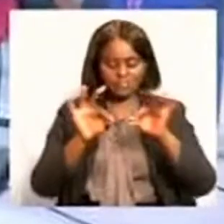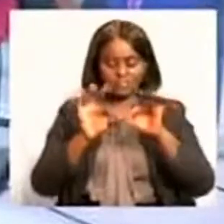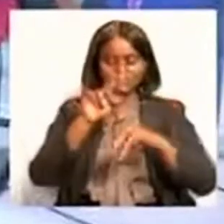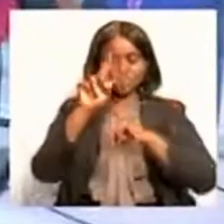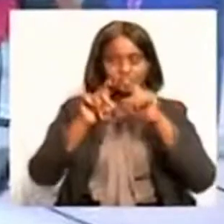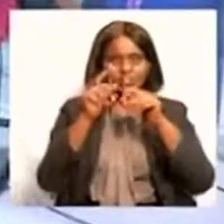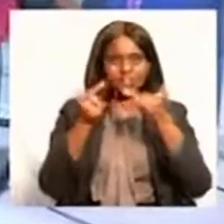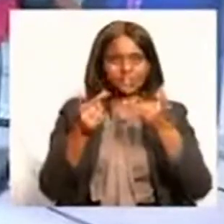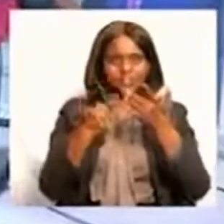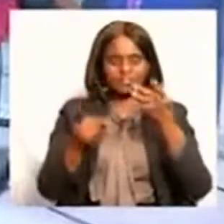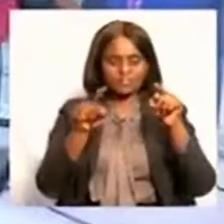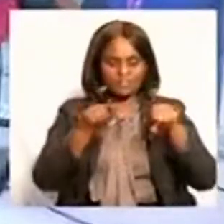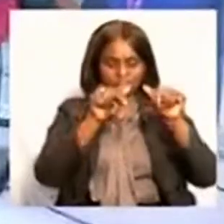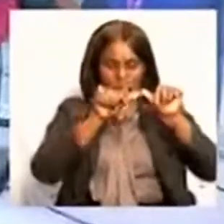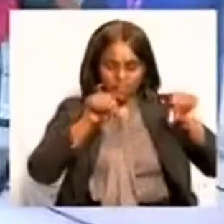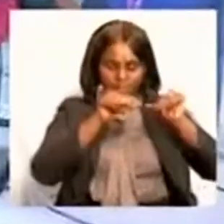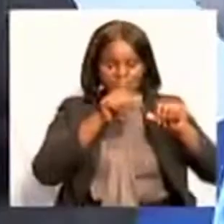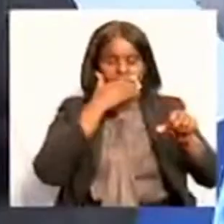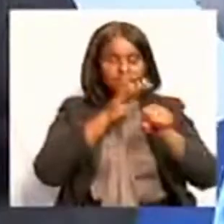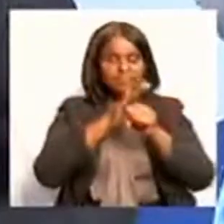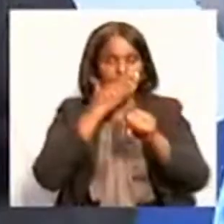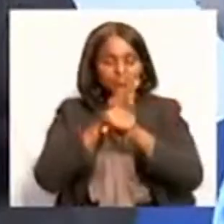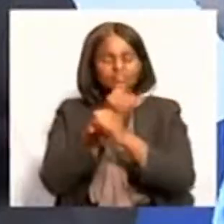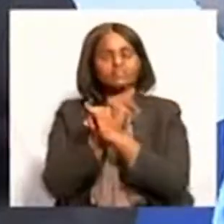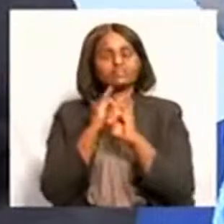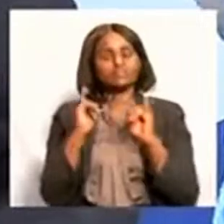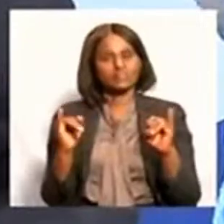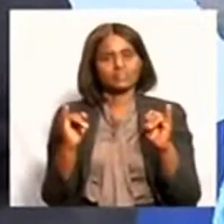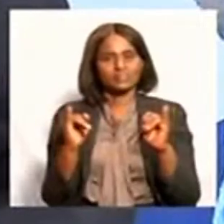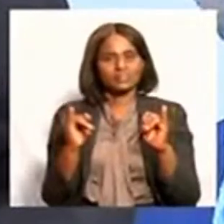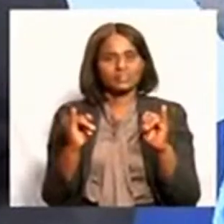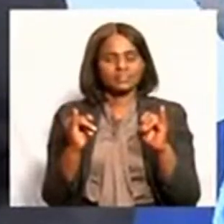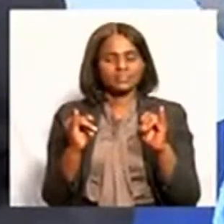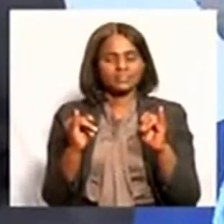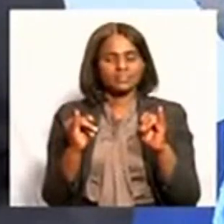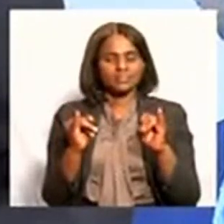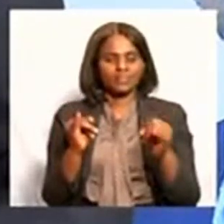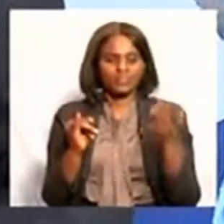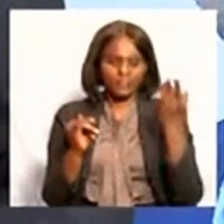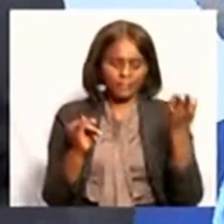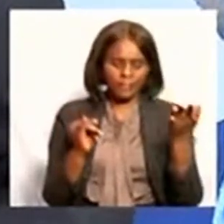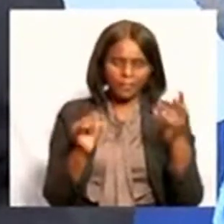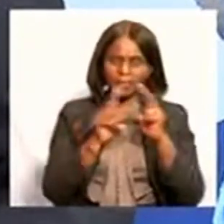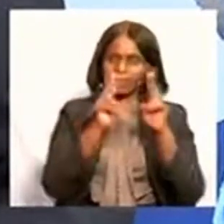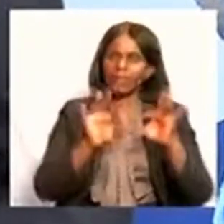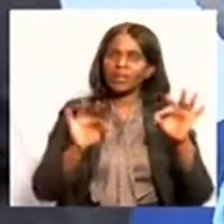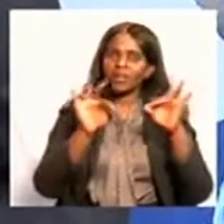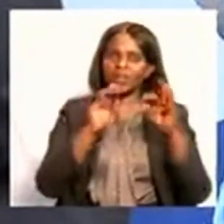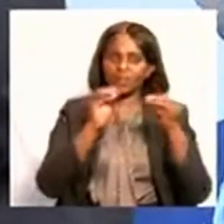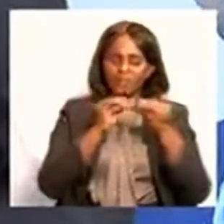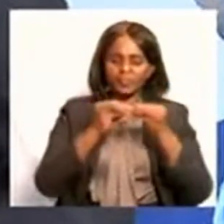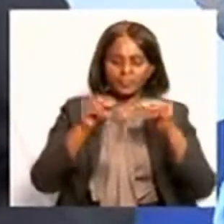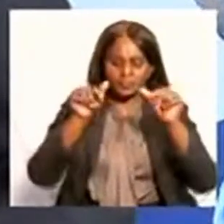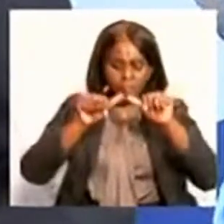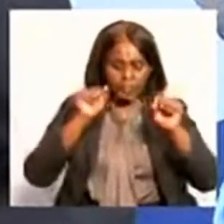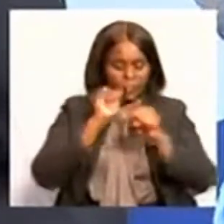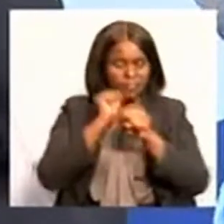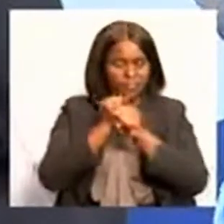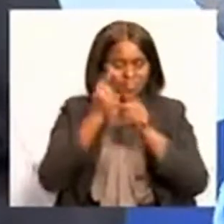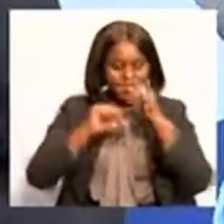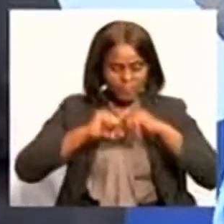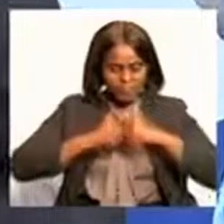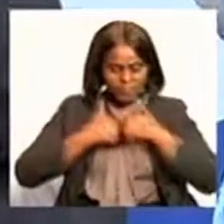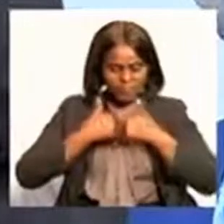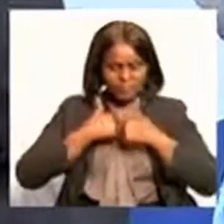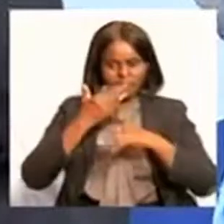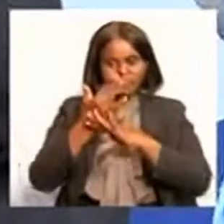it comes to audit assurance, independence is the cornerstone of the work that we do. Earlier